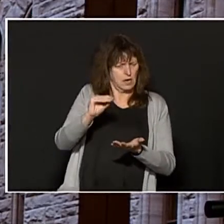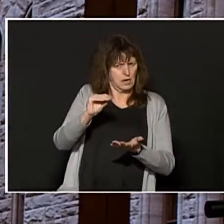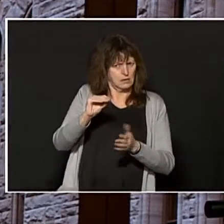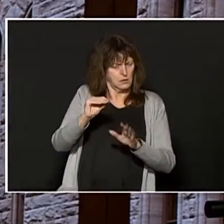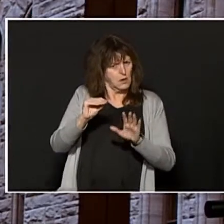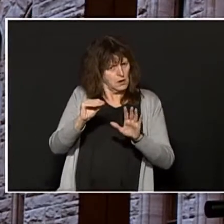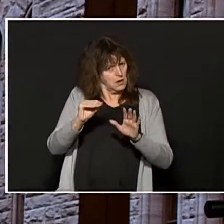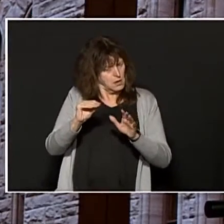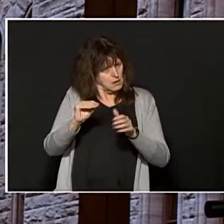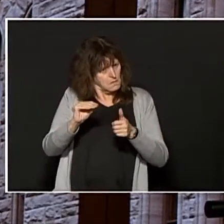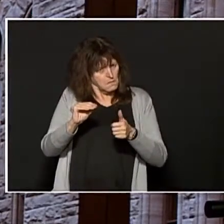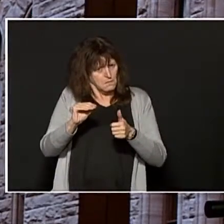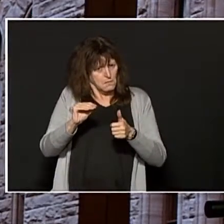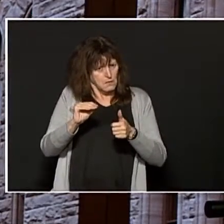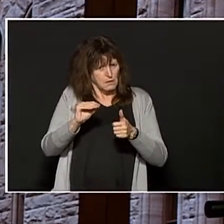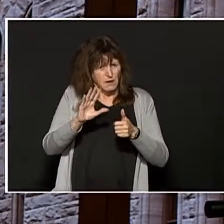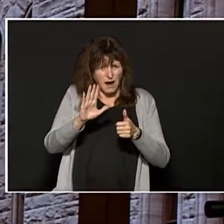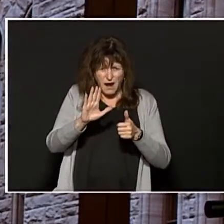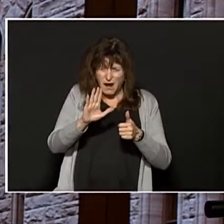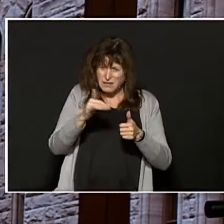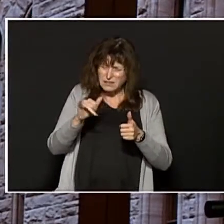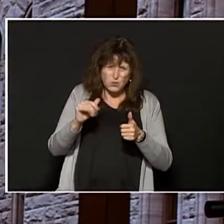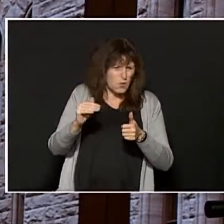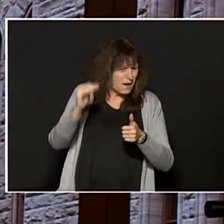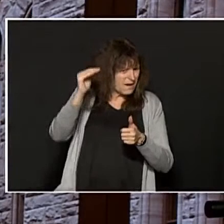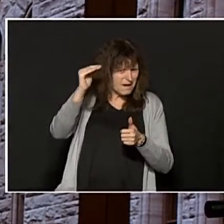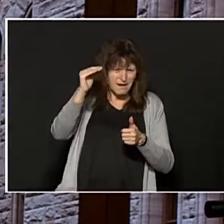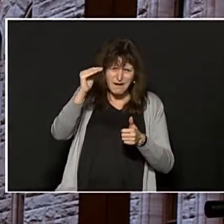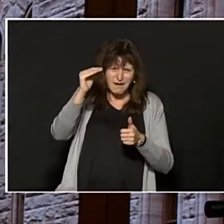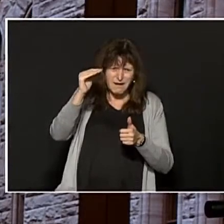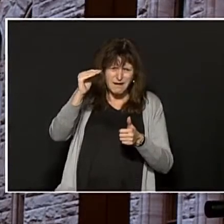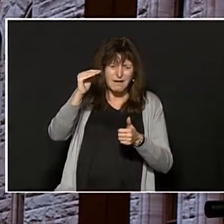However, the rate is still high, as Dr. Brown has noted, at